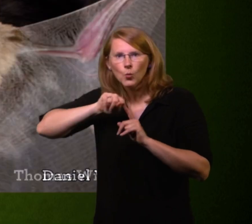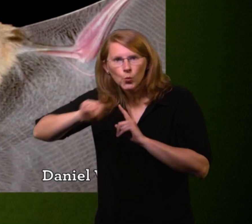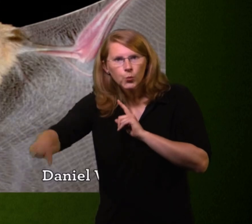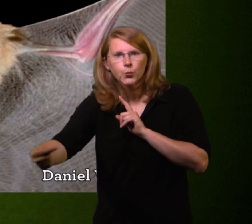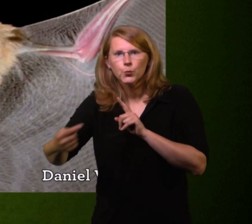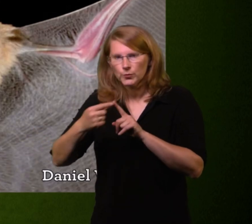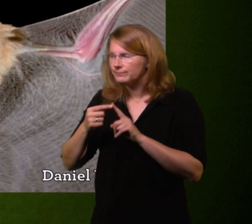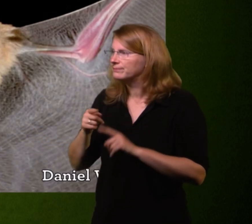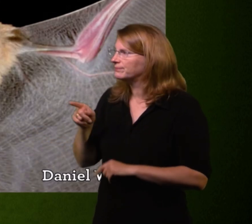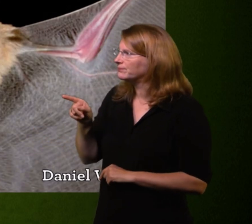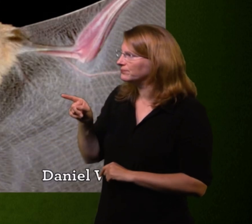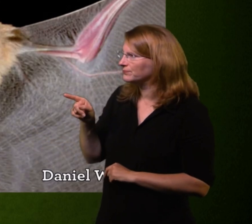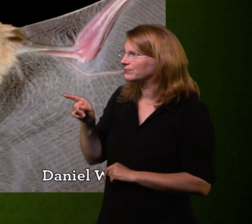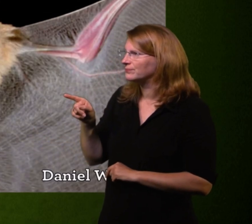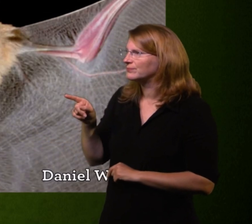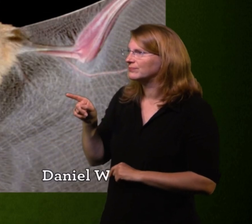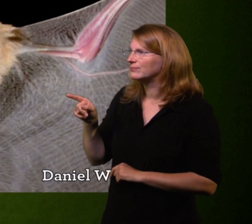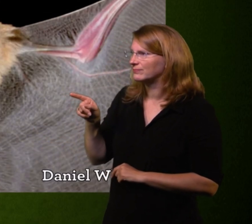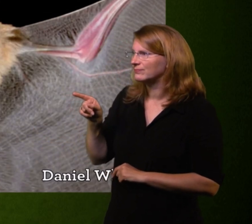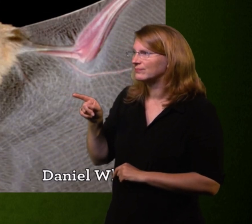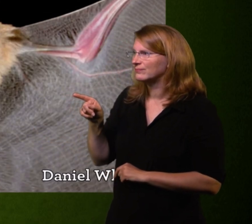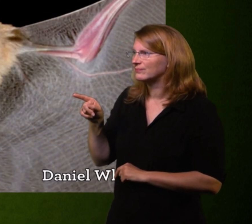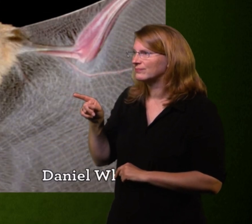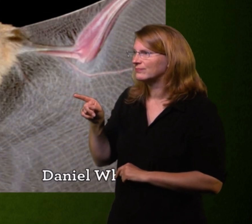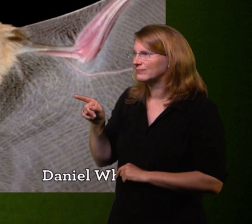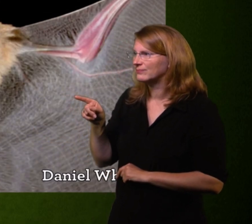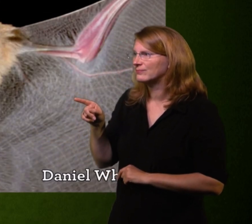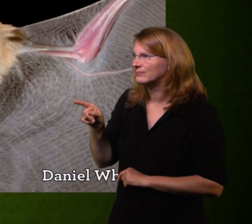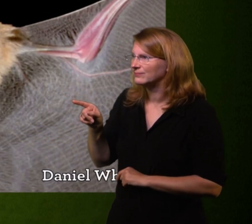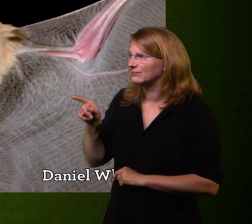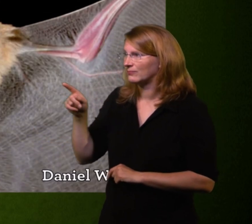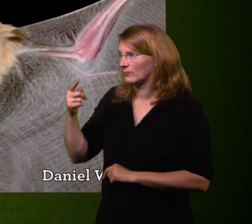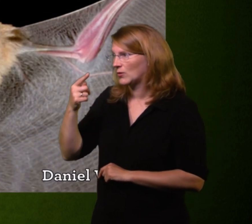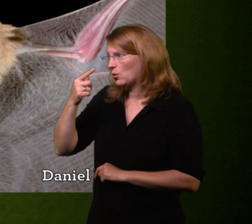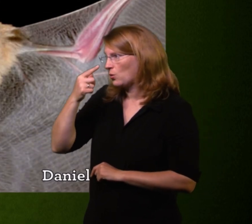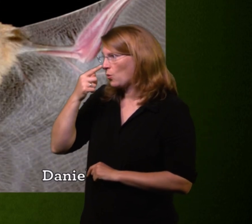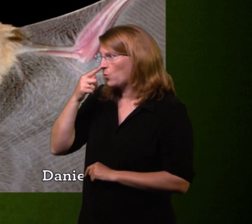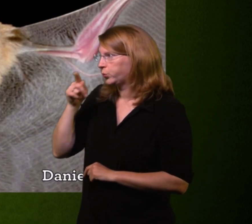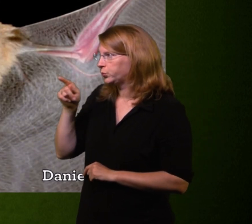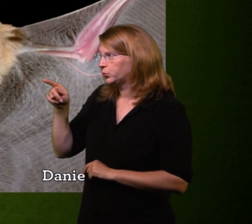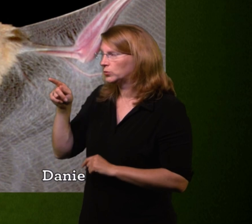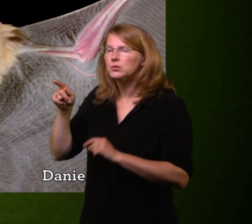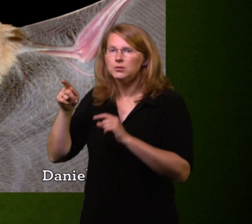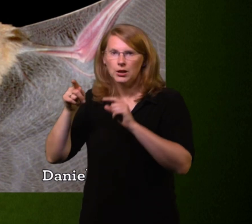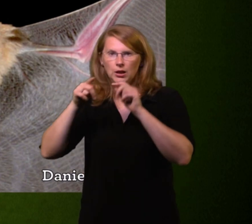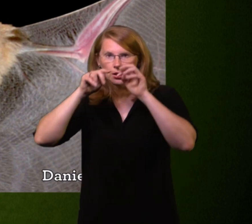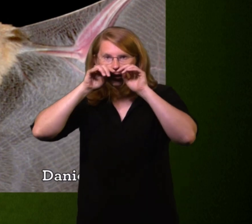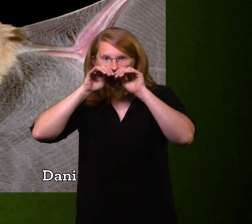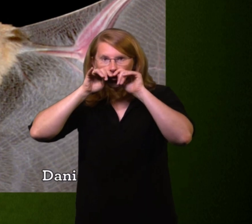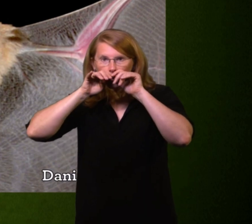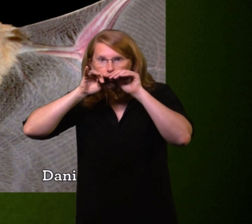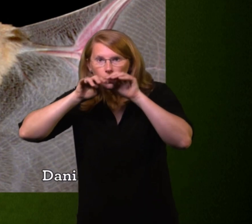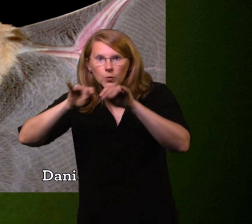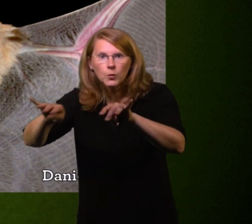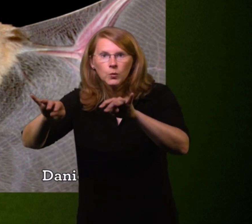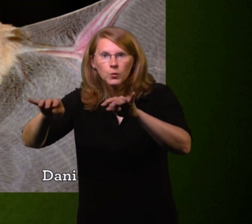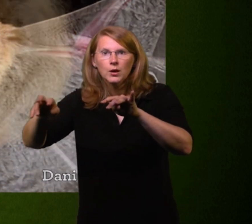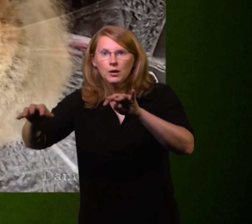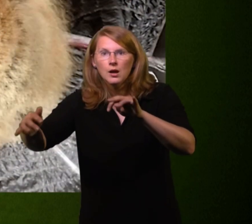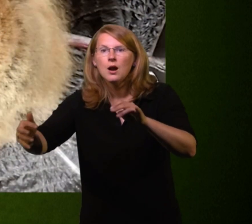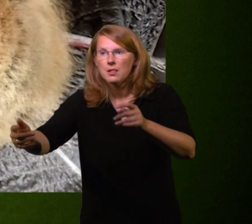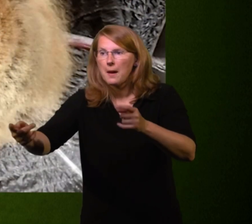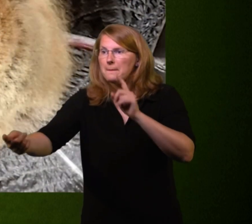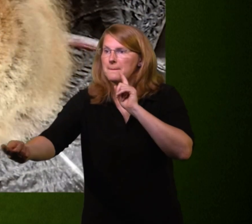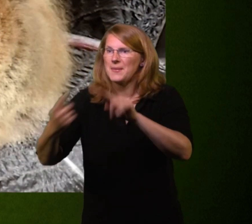the anatomy of their nose essentially amplifies that echolocating ultrasonic frequency. This is a greater horseshoe bat, again